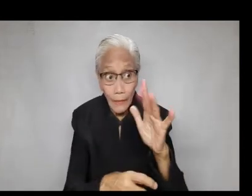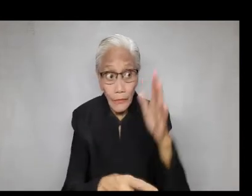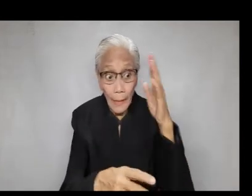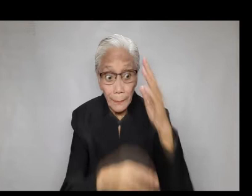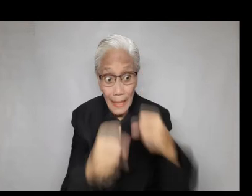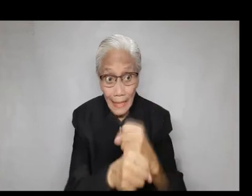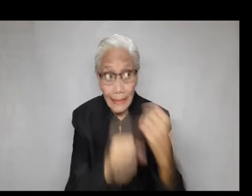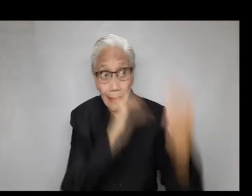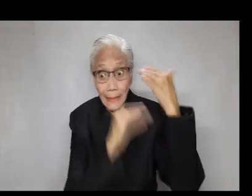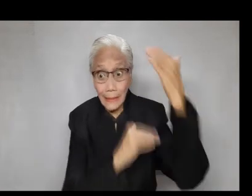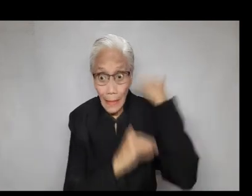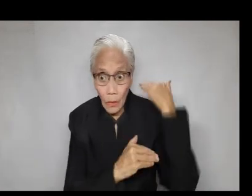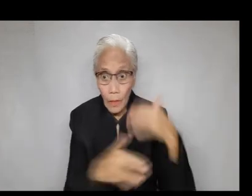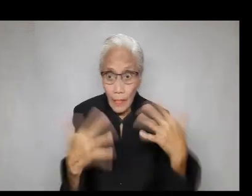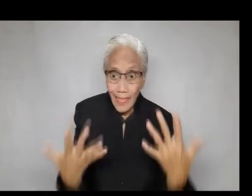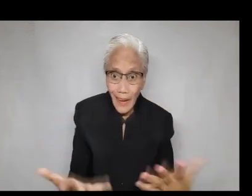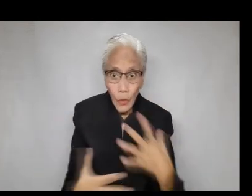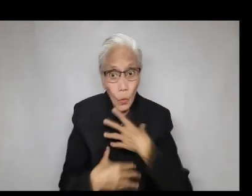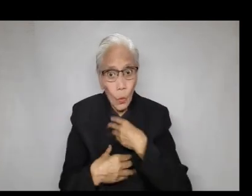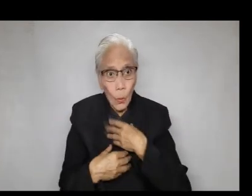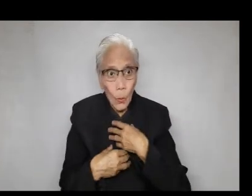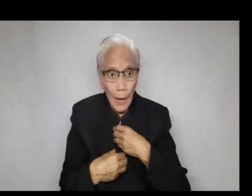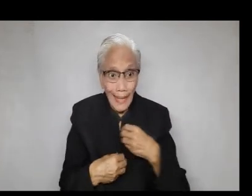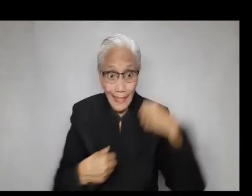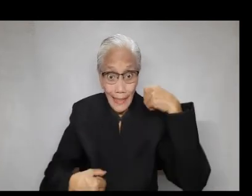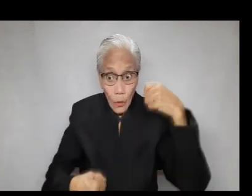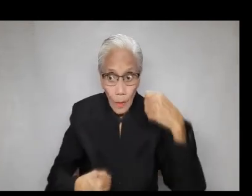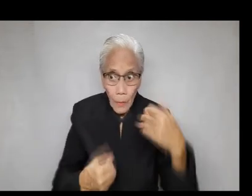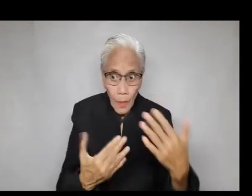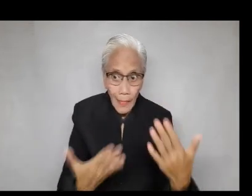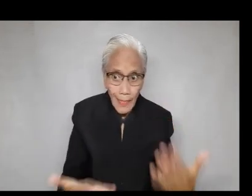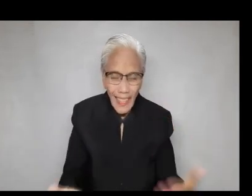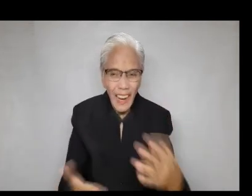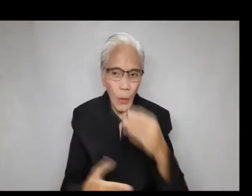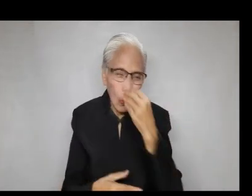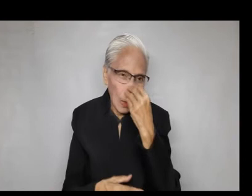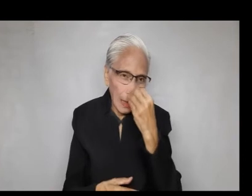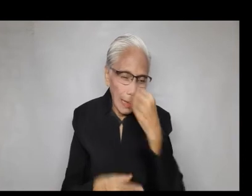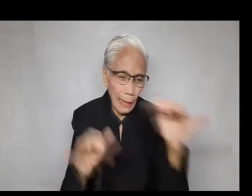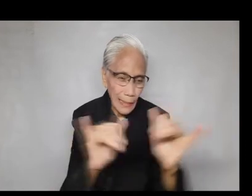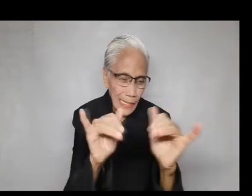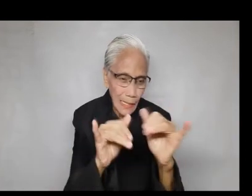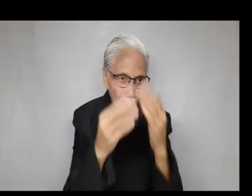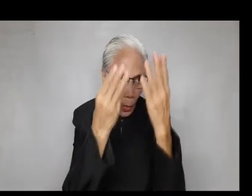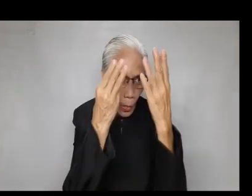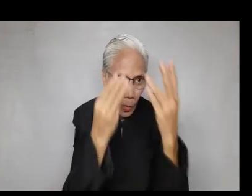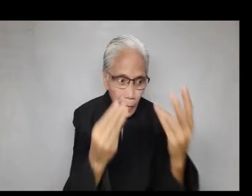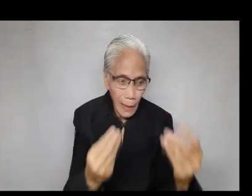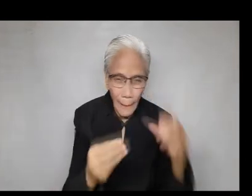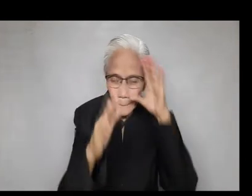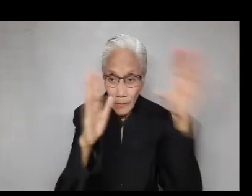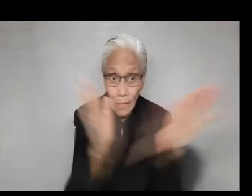you received on your wedding day 25 years ago. Now, the white color of your towel